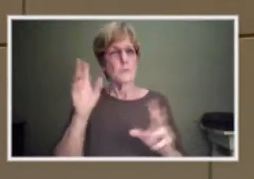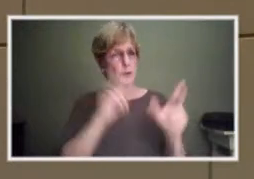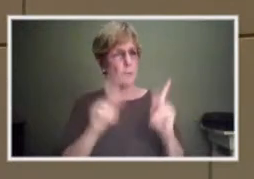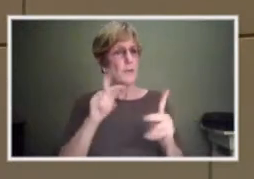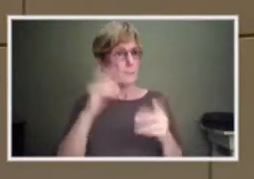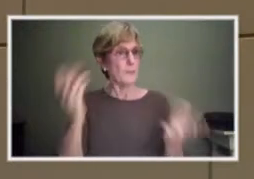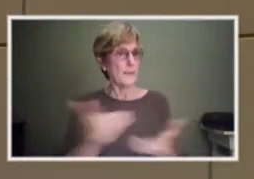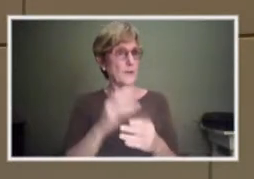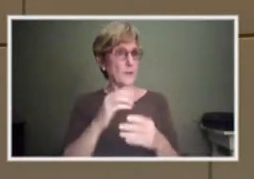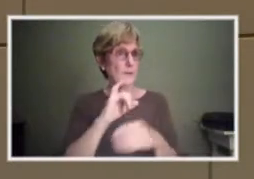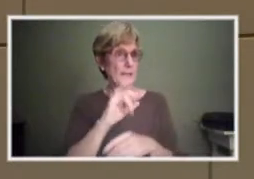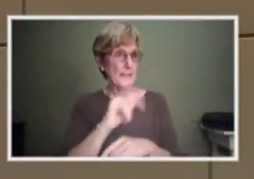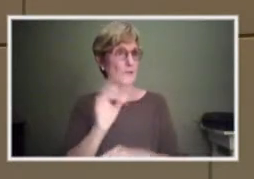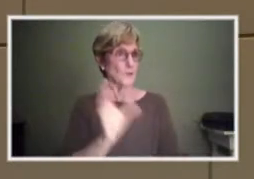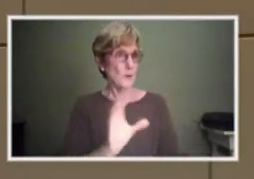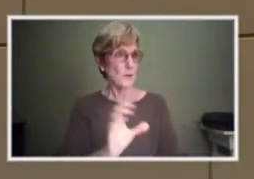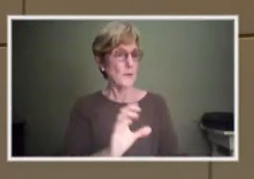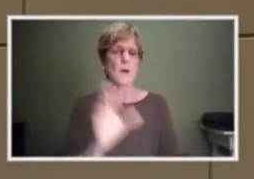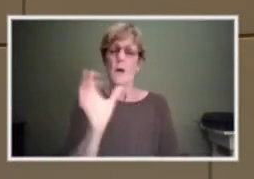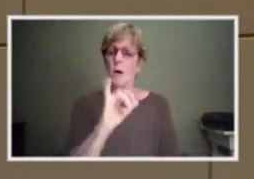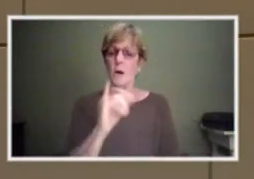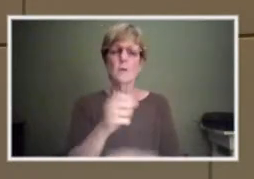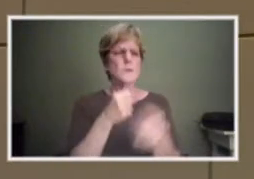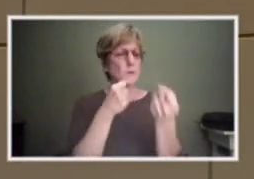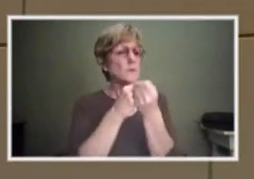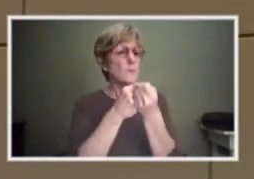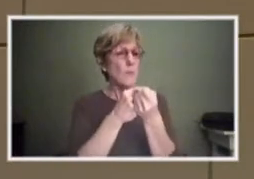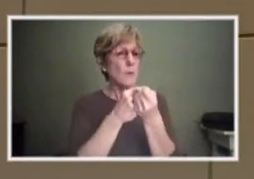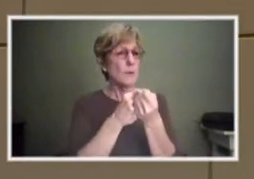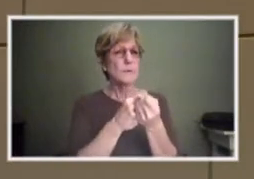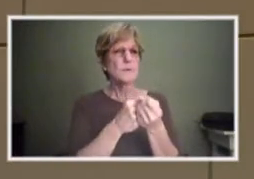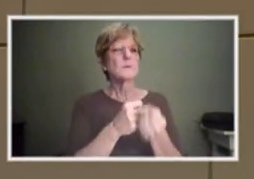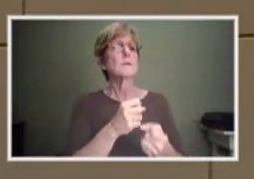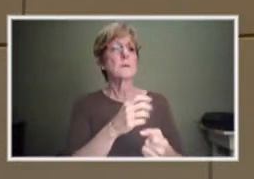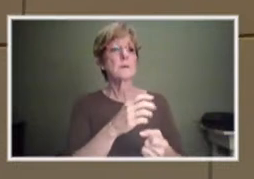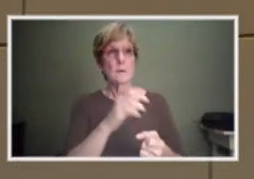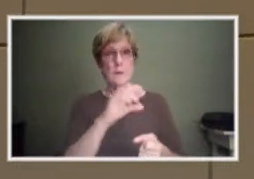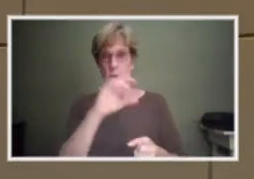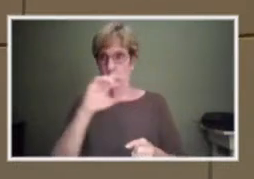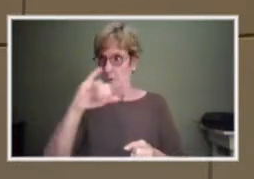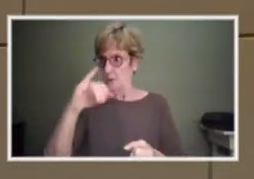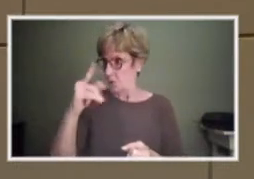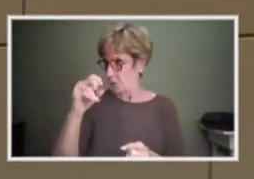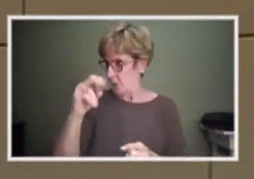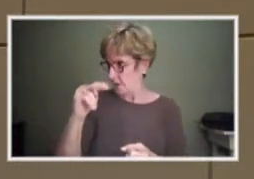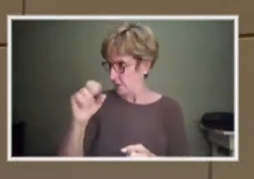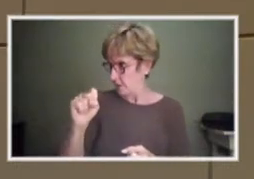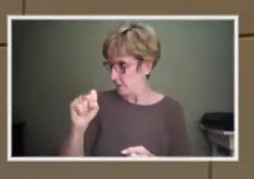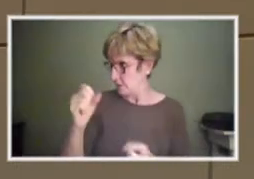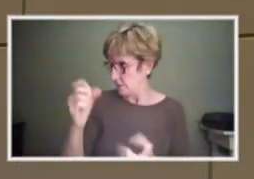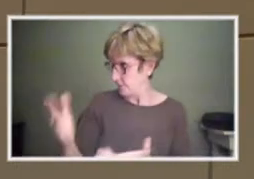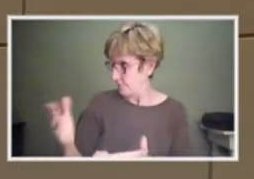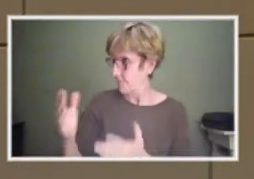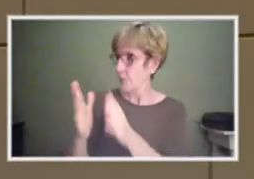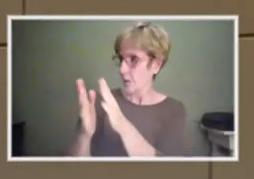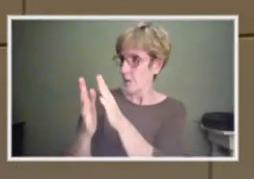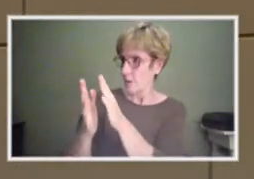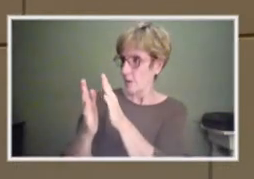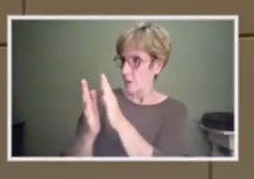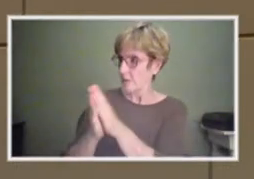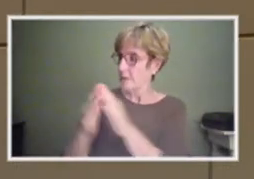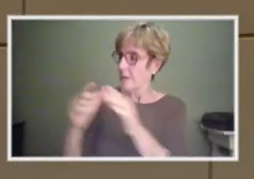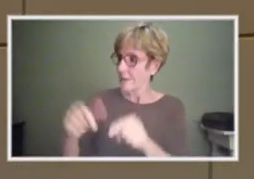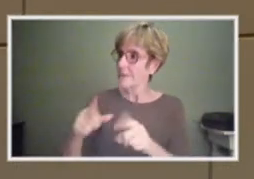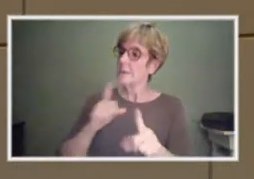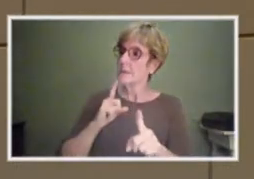And I also support Councilmember Johnson's request. This is a conversation